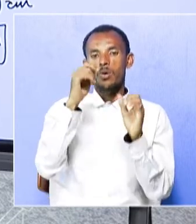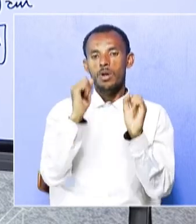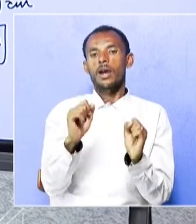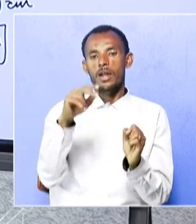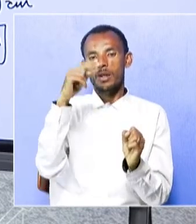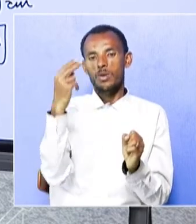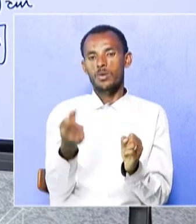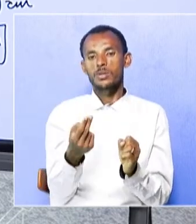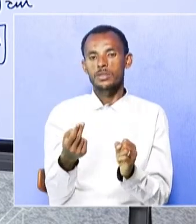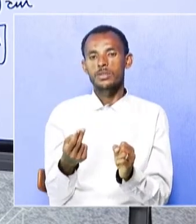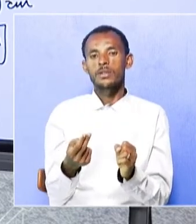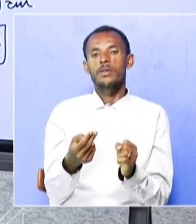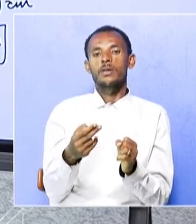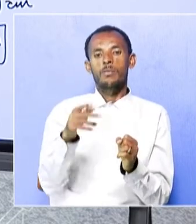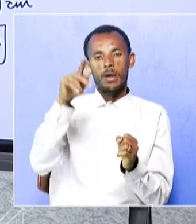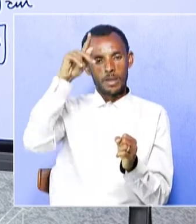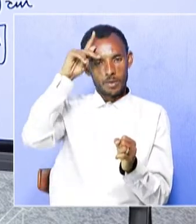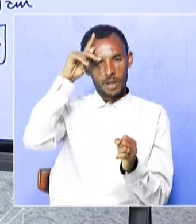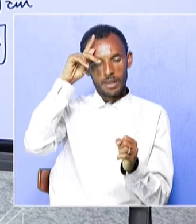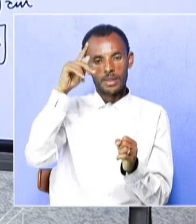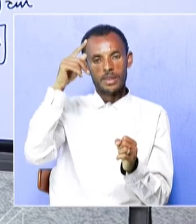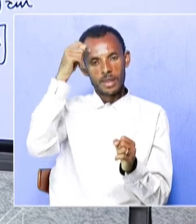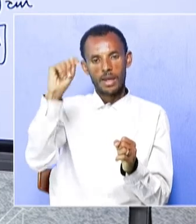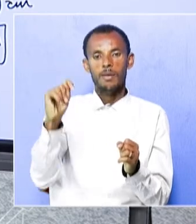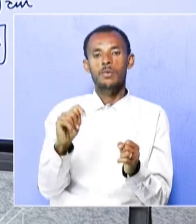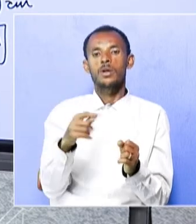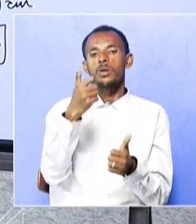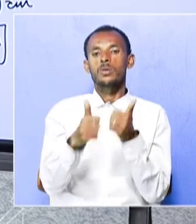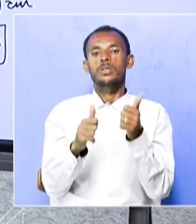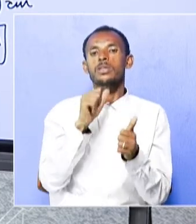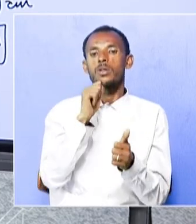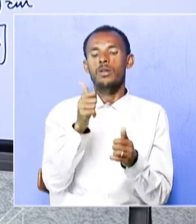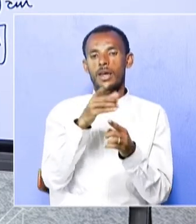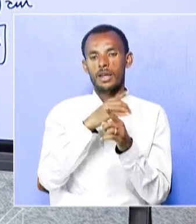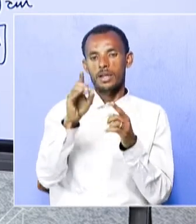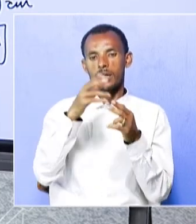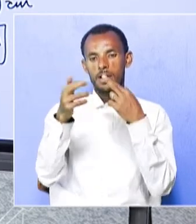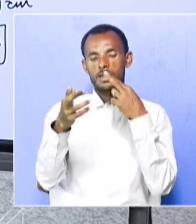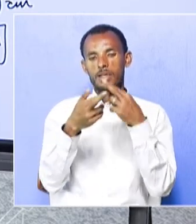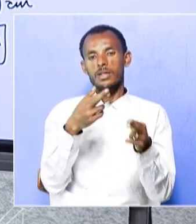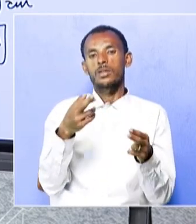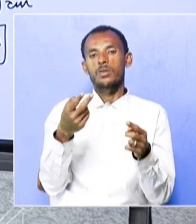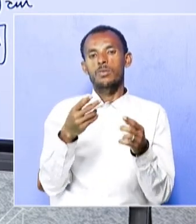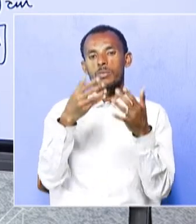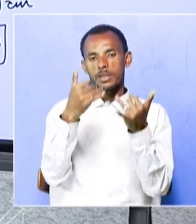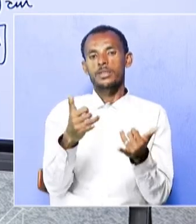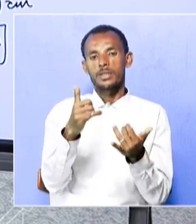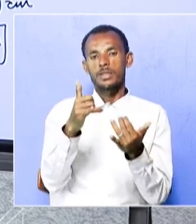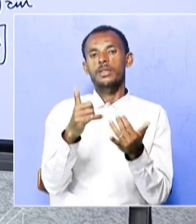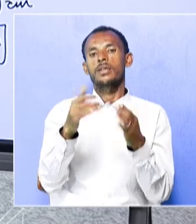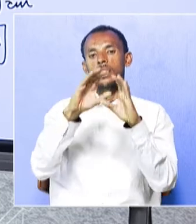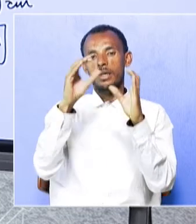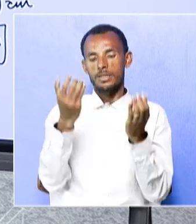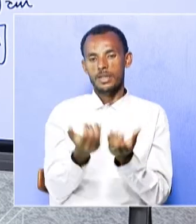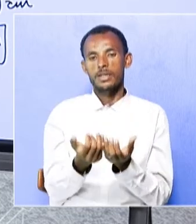apply Pythagoras theorem or some other things which is not directly related with the present lesson.